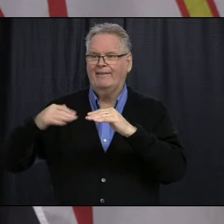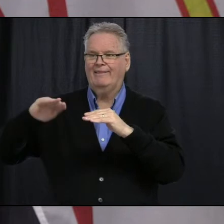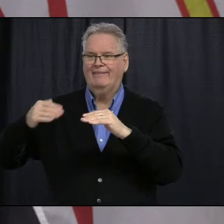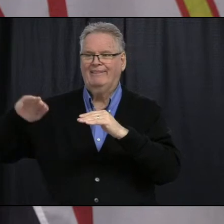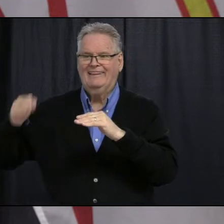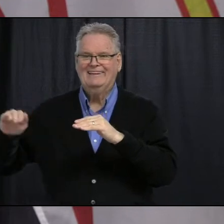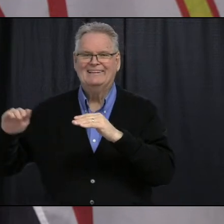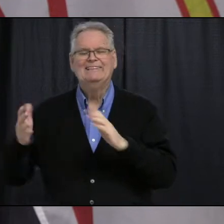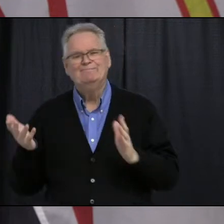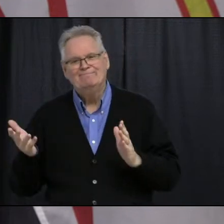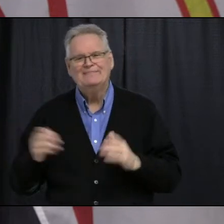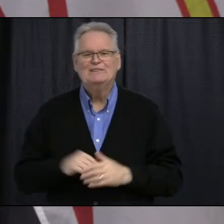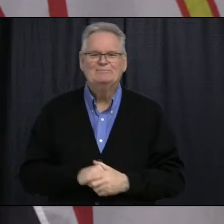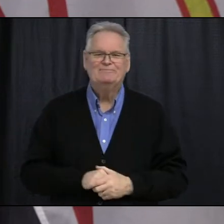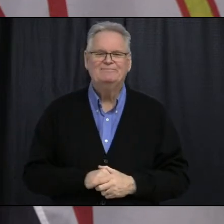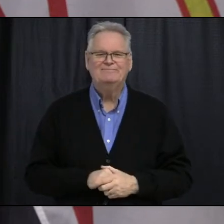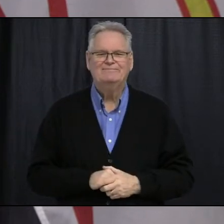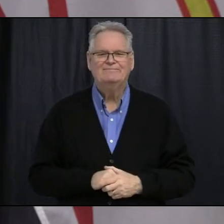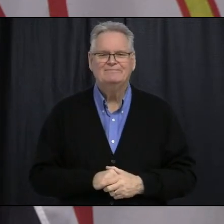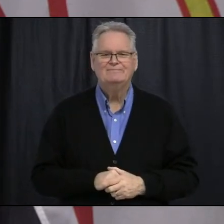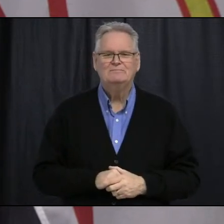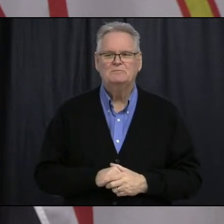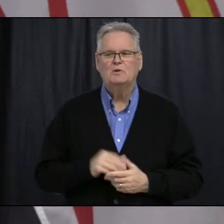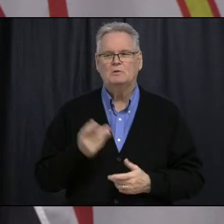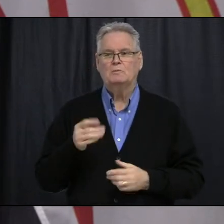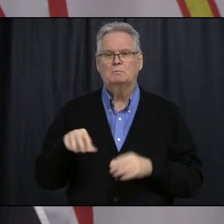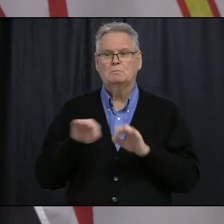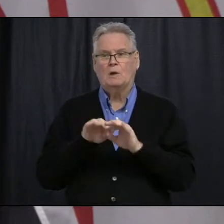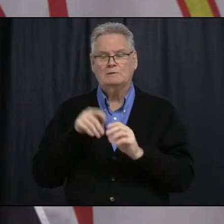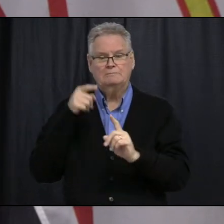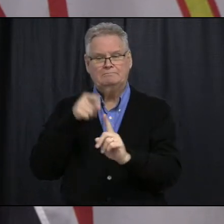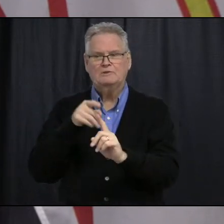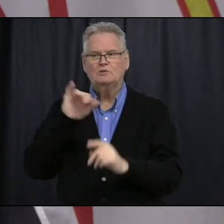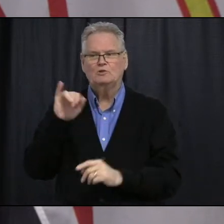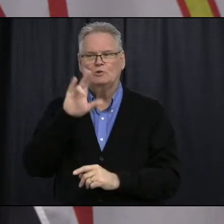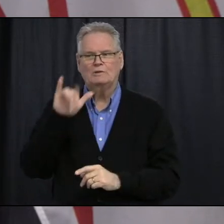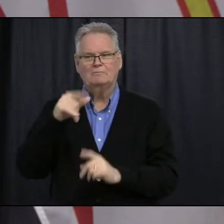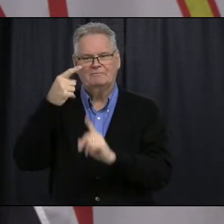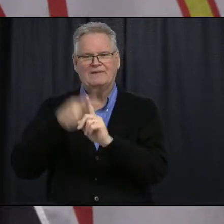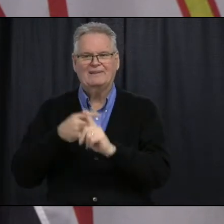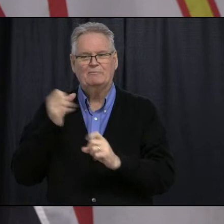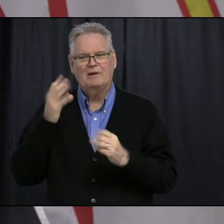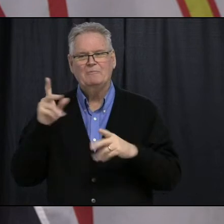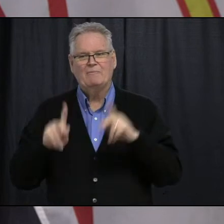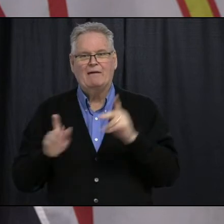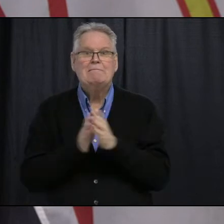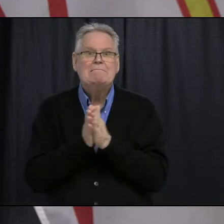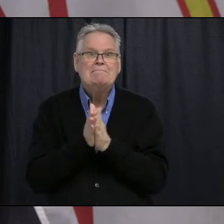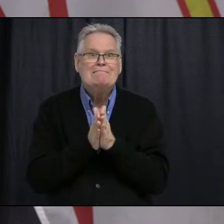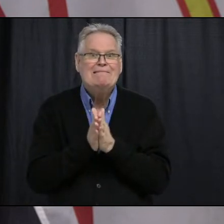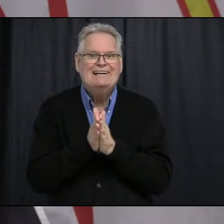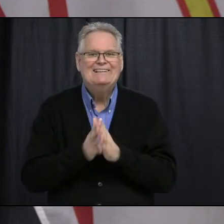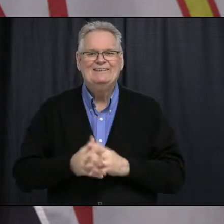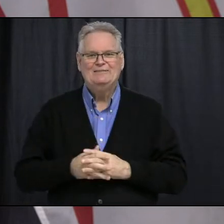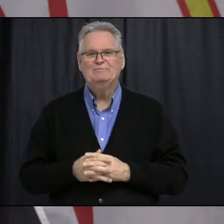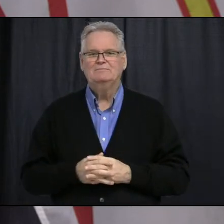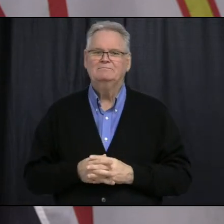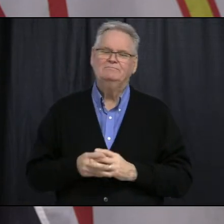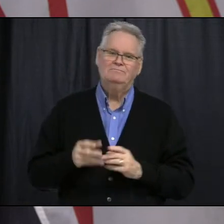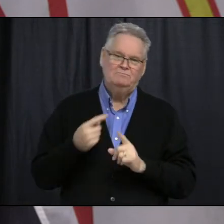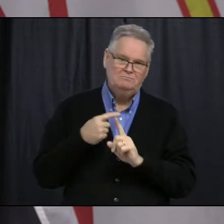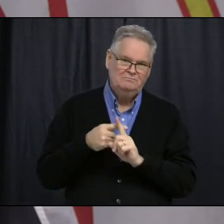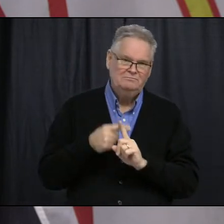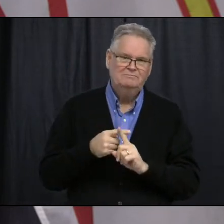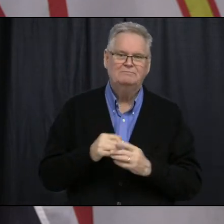vaccination rates up and having the 80% of the population, eligible population,